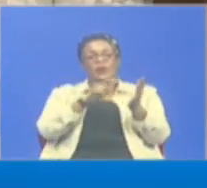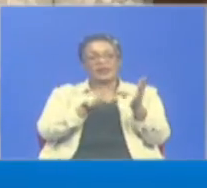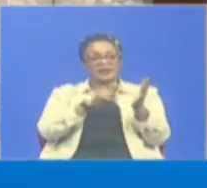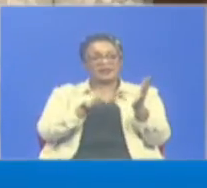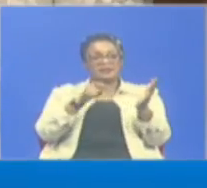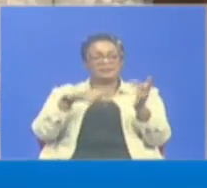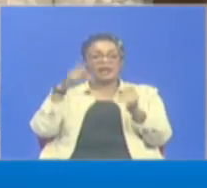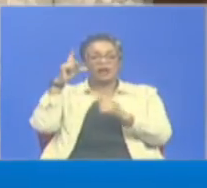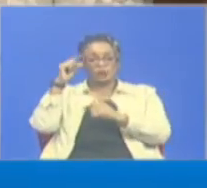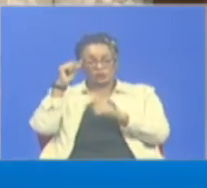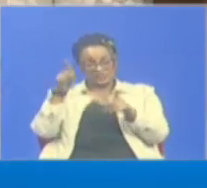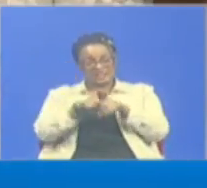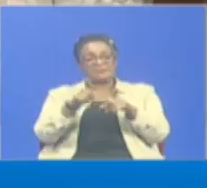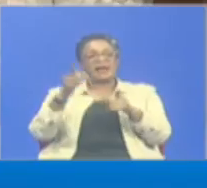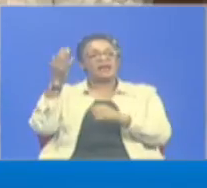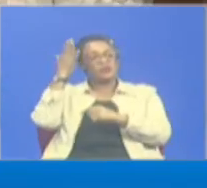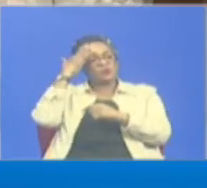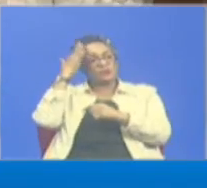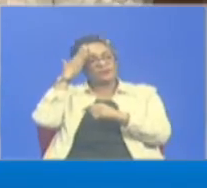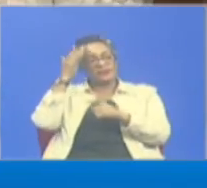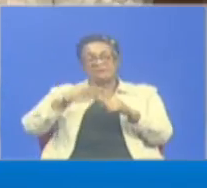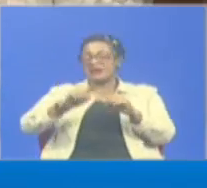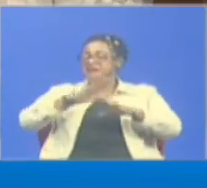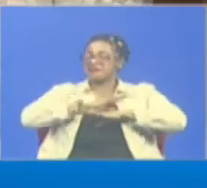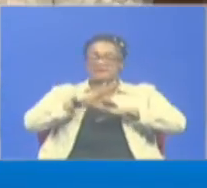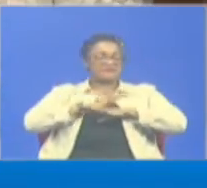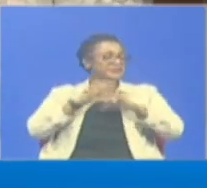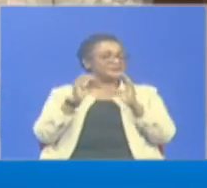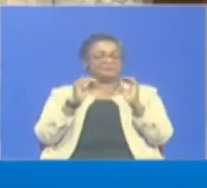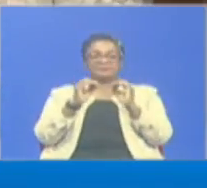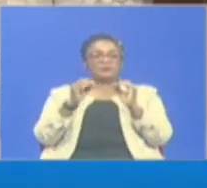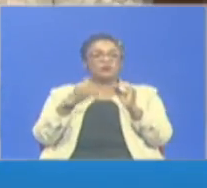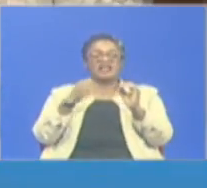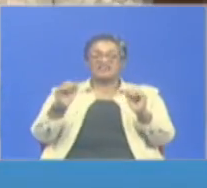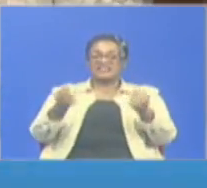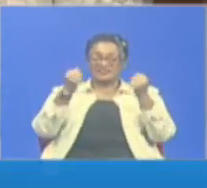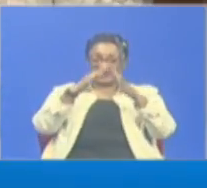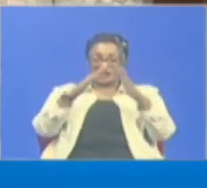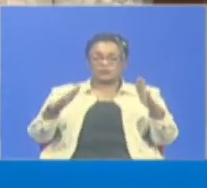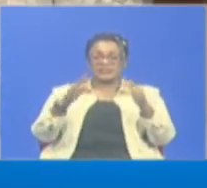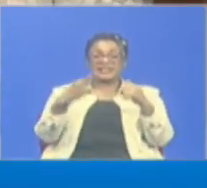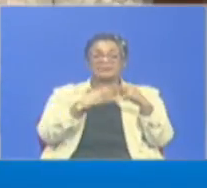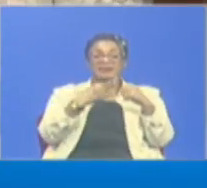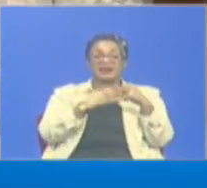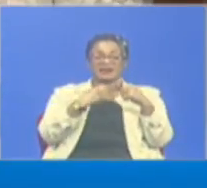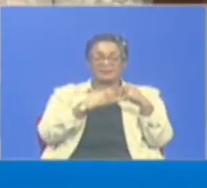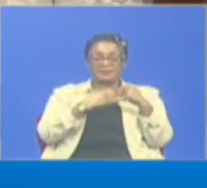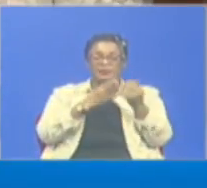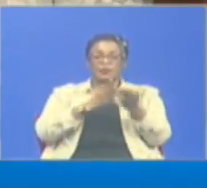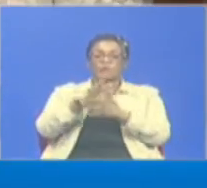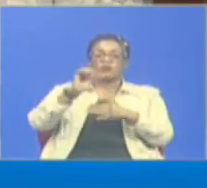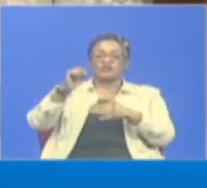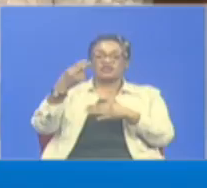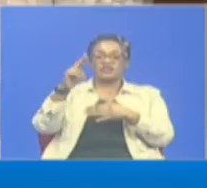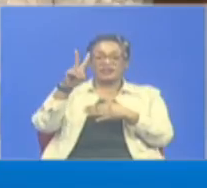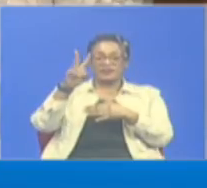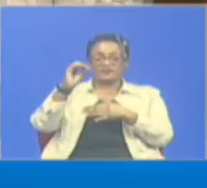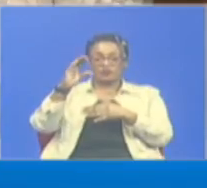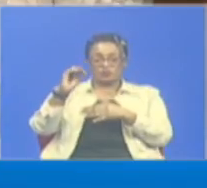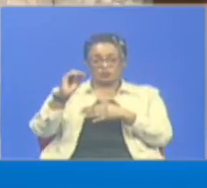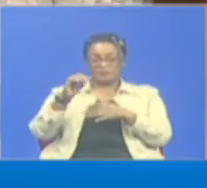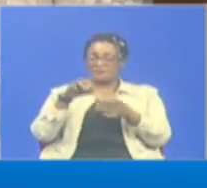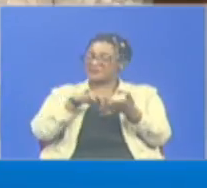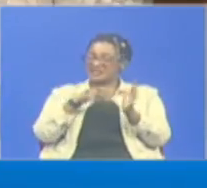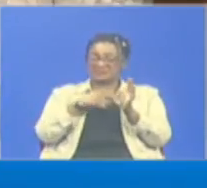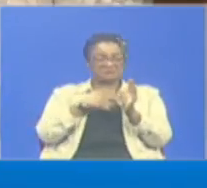coast also, but they are not enough. There are also safe houses I know in Kibera through Shofco. Therefore, it's not like